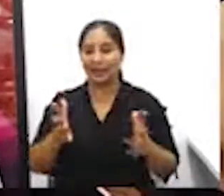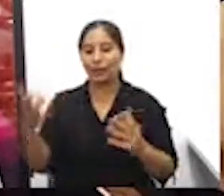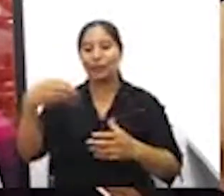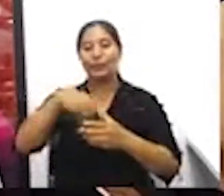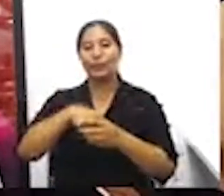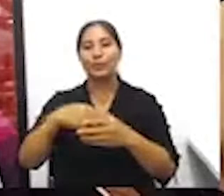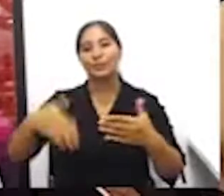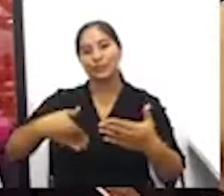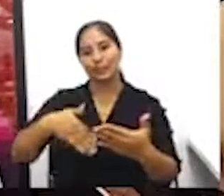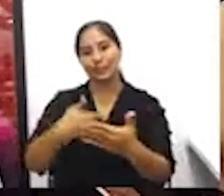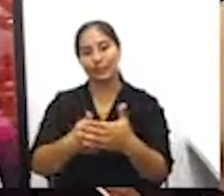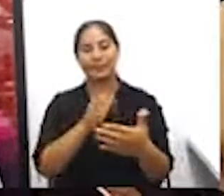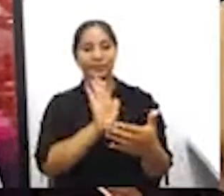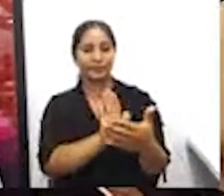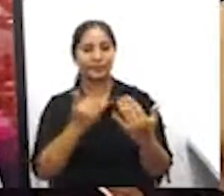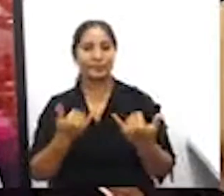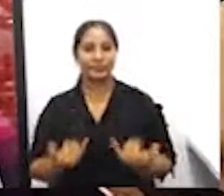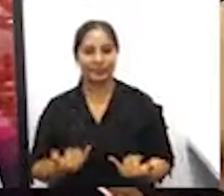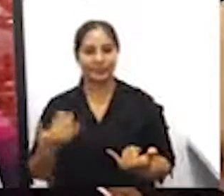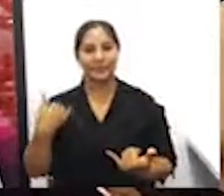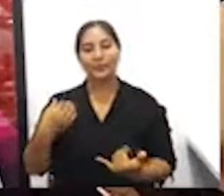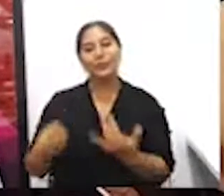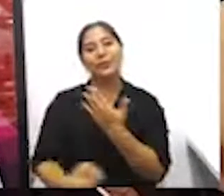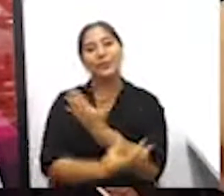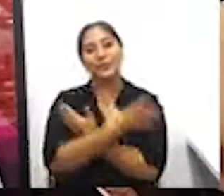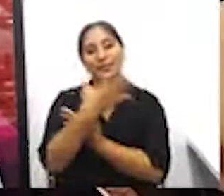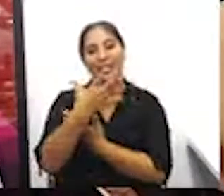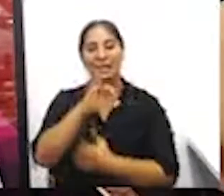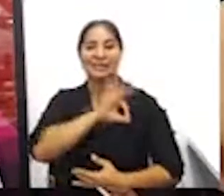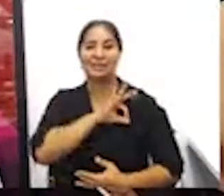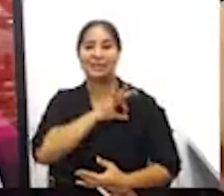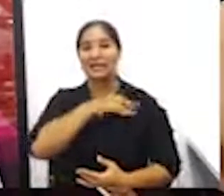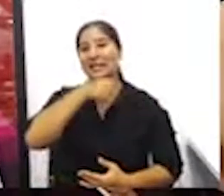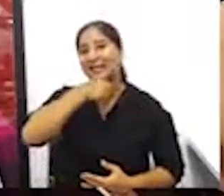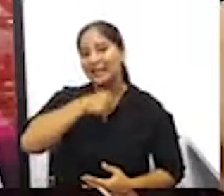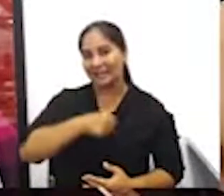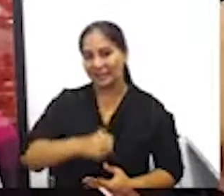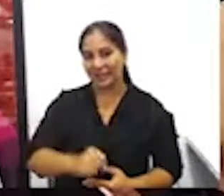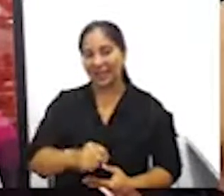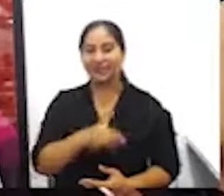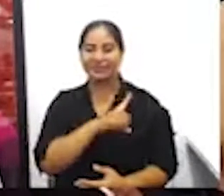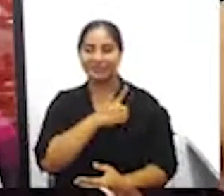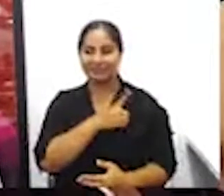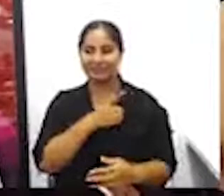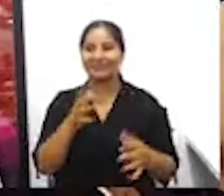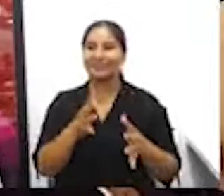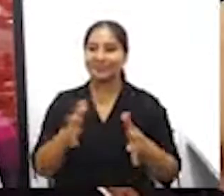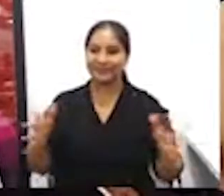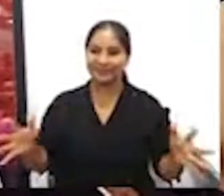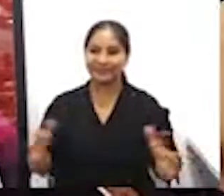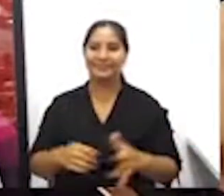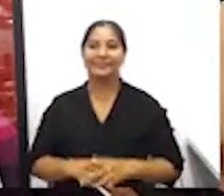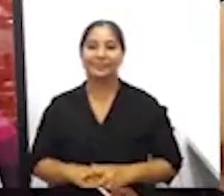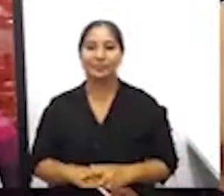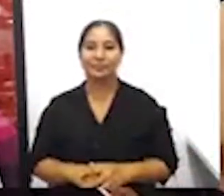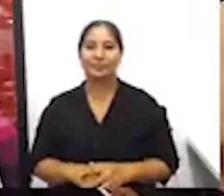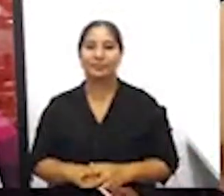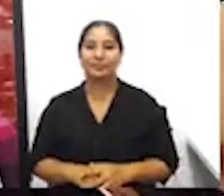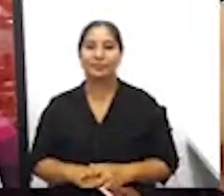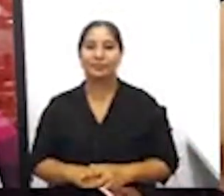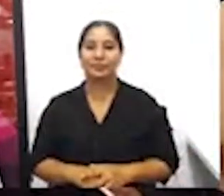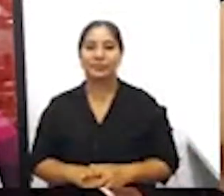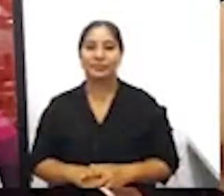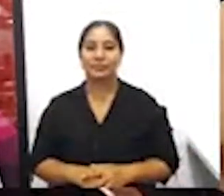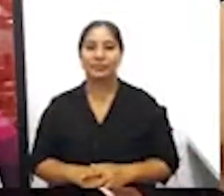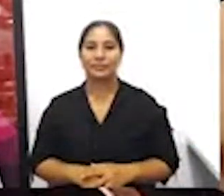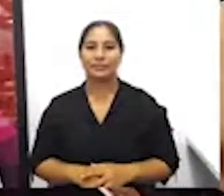YSEALI regional workshop. I joined this program when I was, I think it was 2018. So to keep it short,